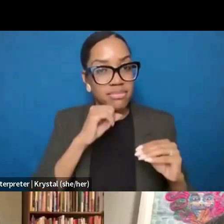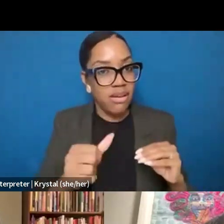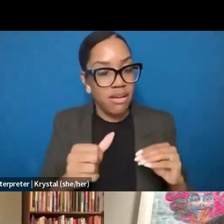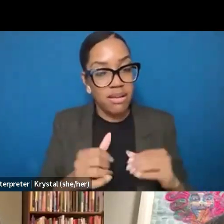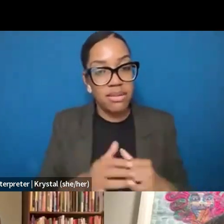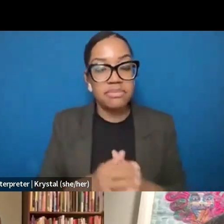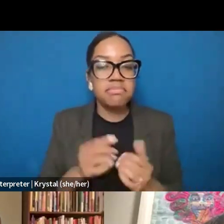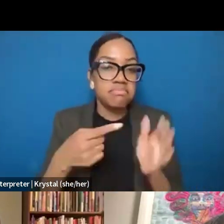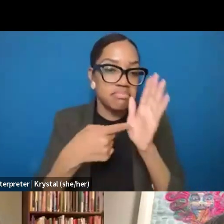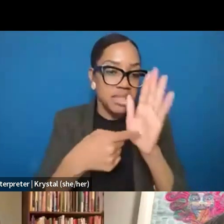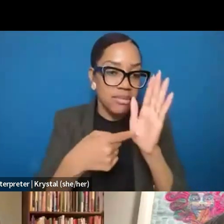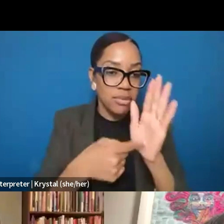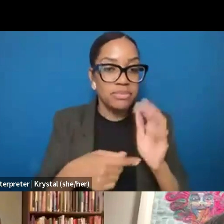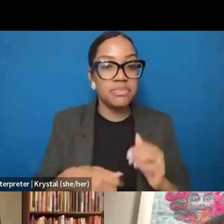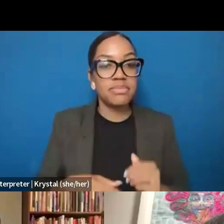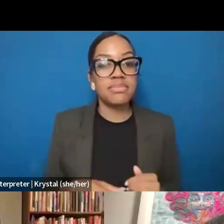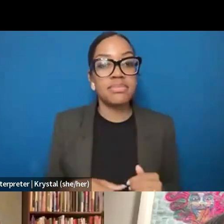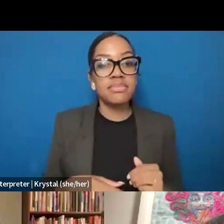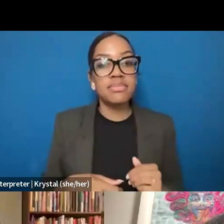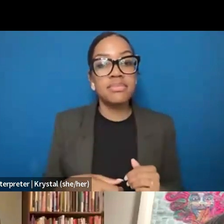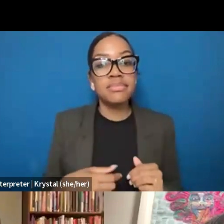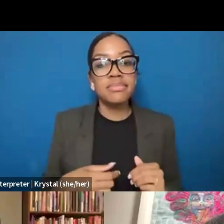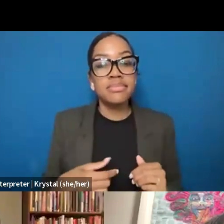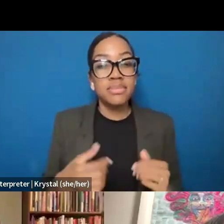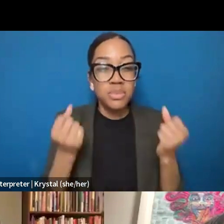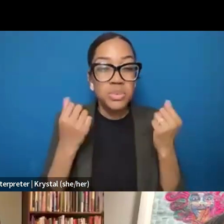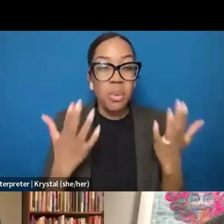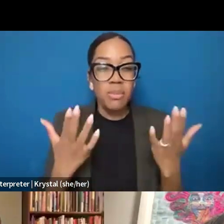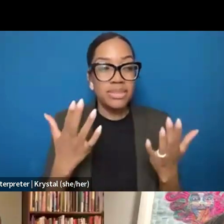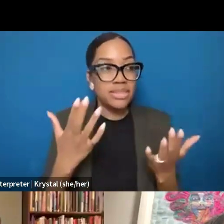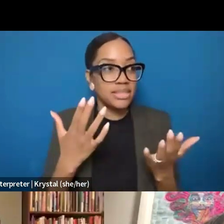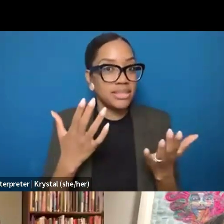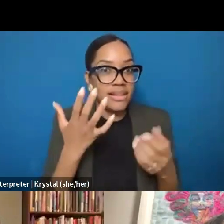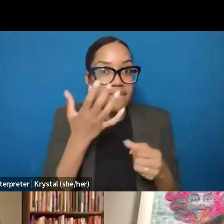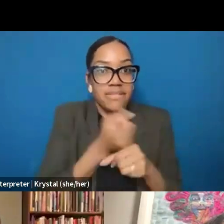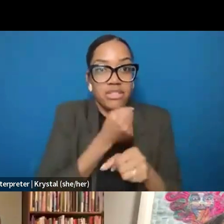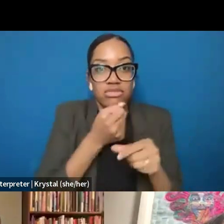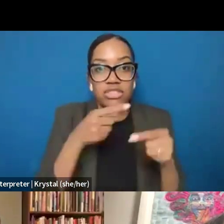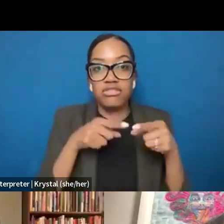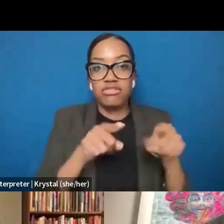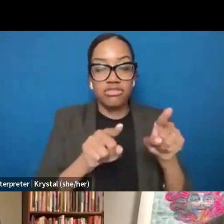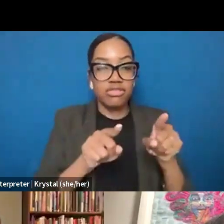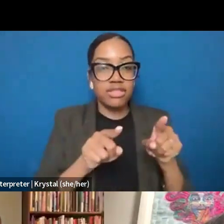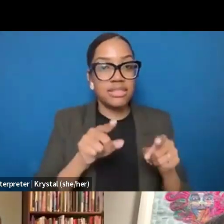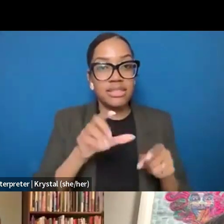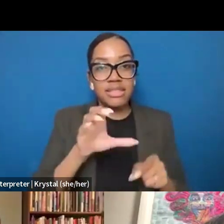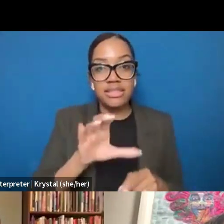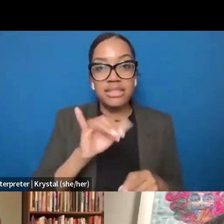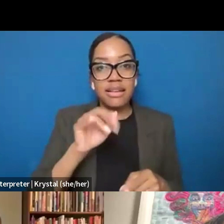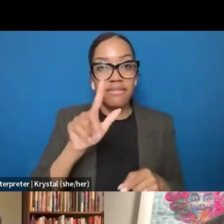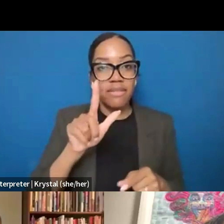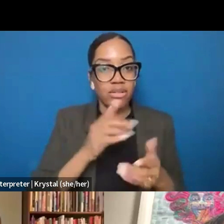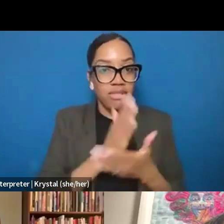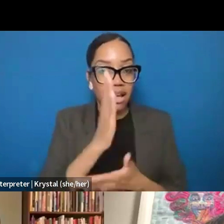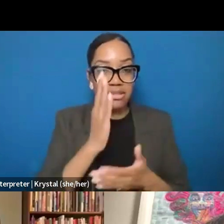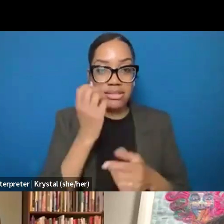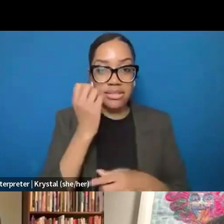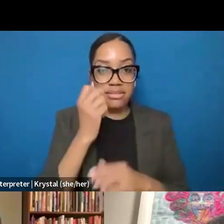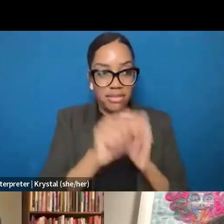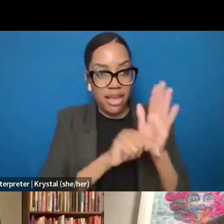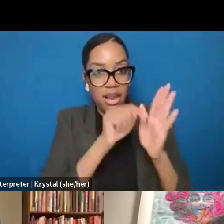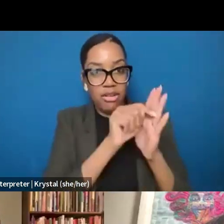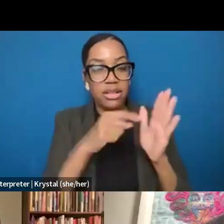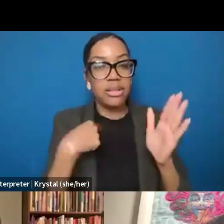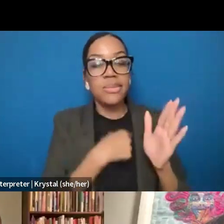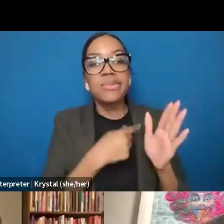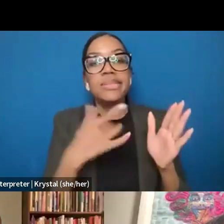achievement of Brown, the achievement of so many of the kind of victories of the civil rights movement, we think about attorneys, we think about ministers, if we're going to think about